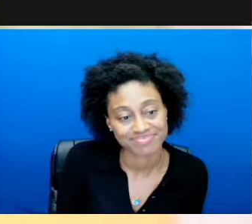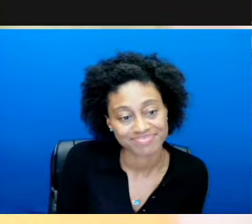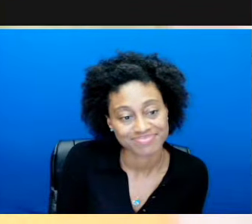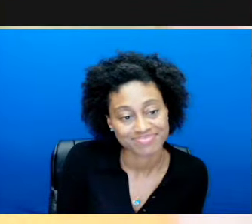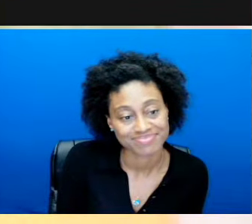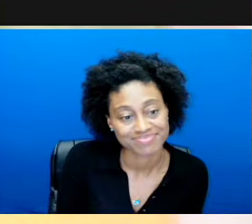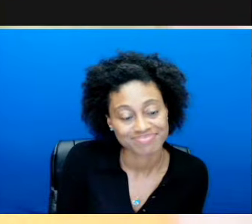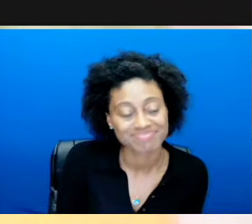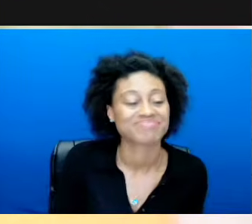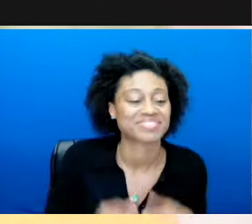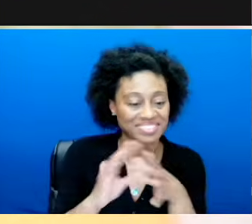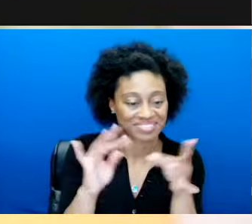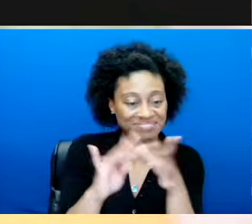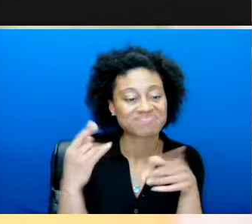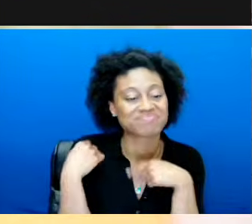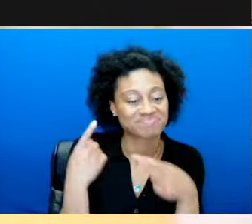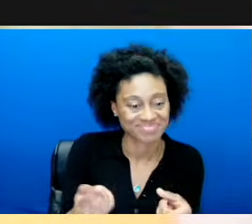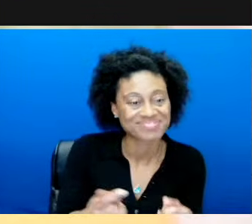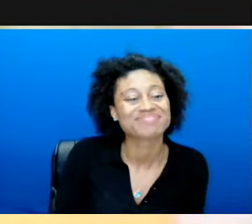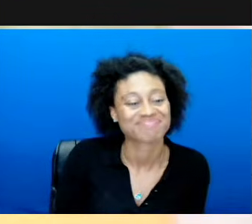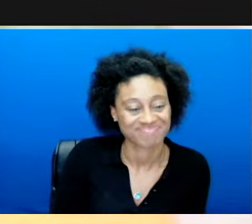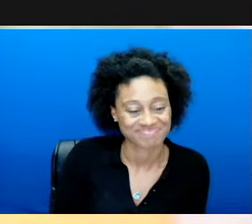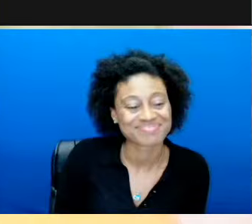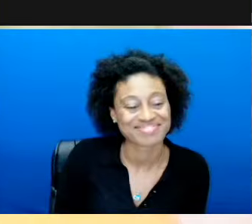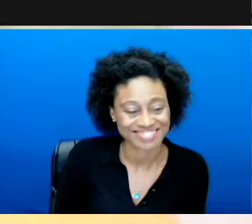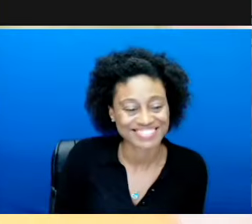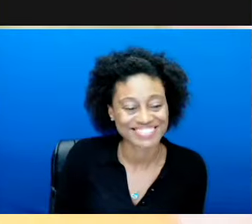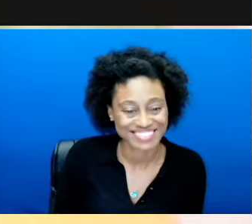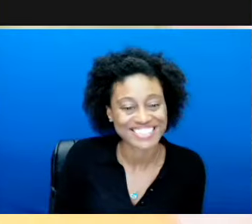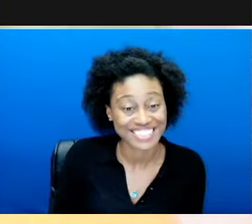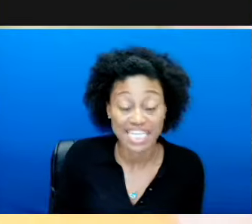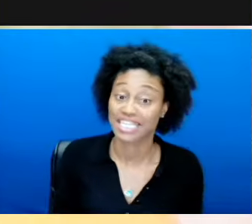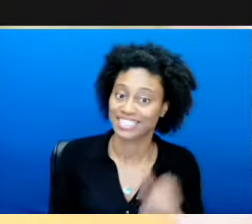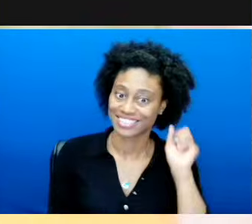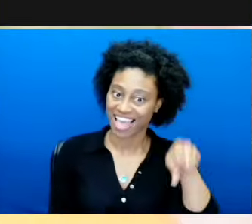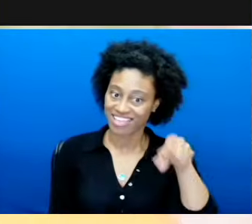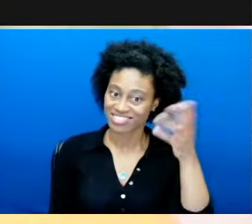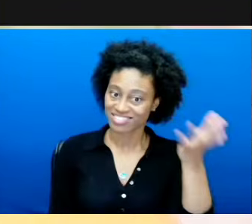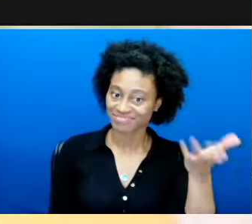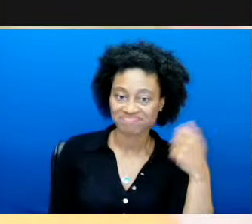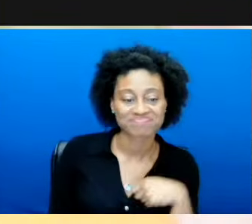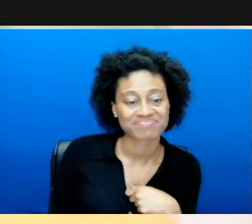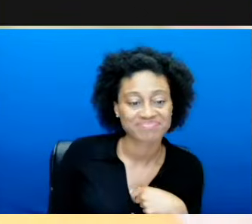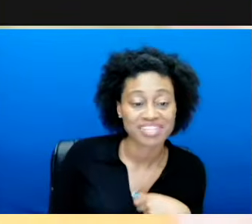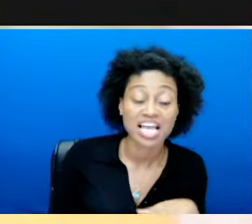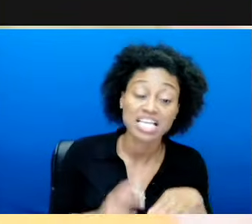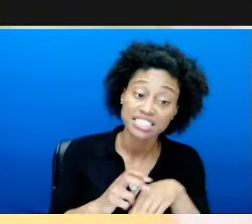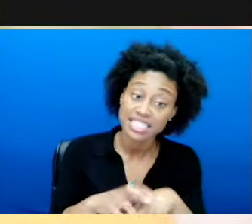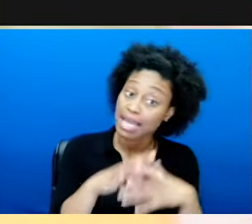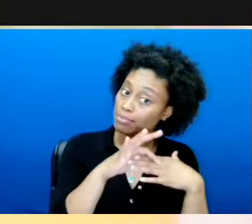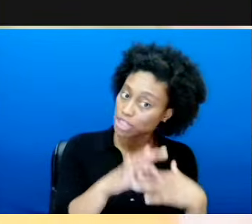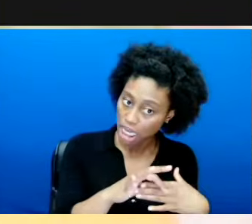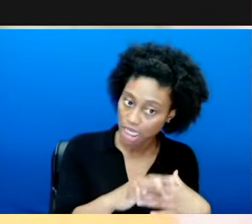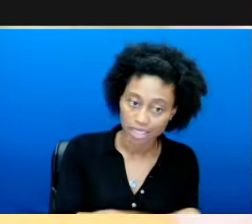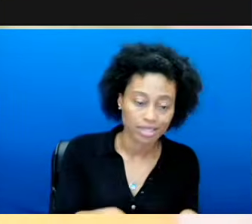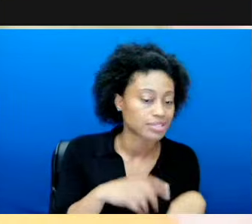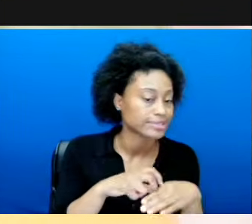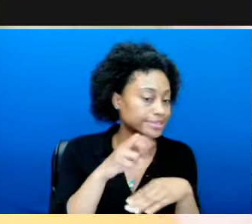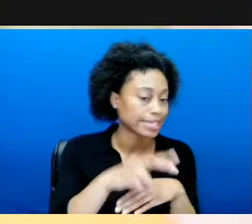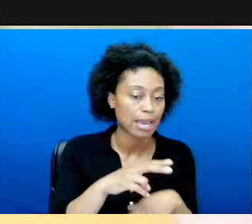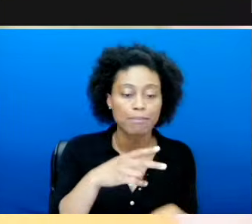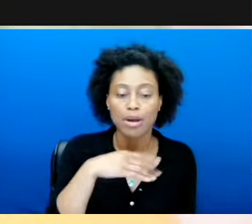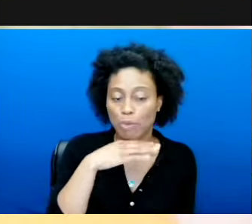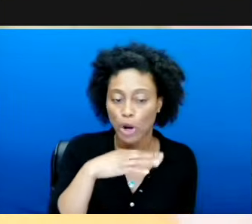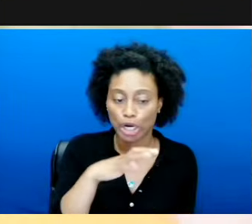Those are the comments we have so far. Okay. Yes. So we want to skip the chicken, we want to skip the pork chops, we